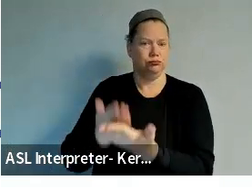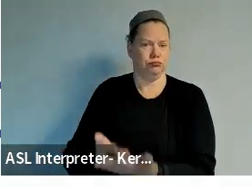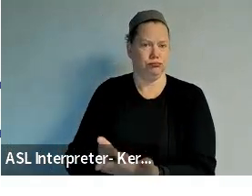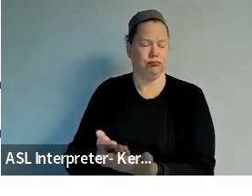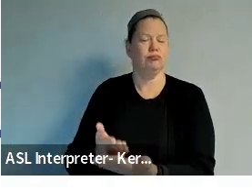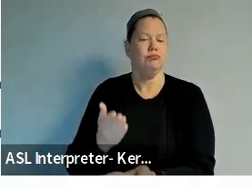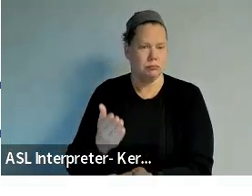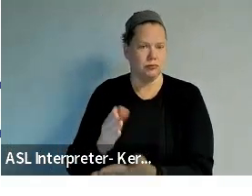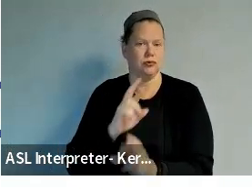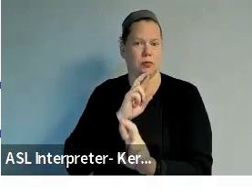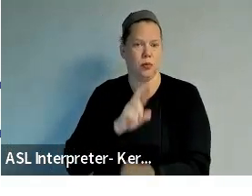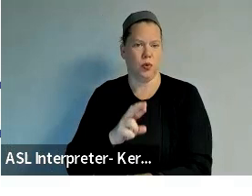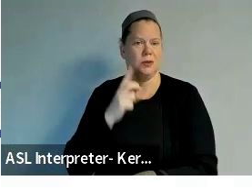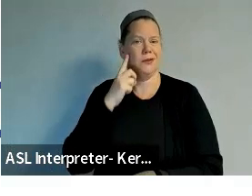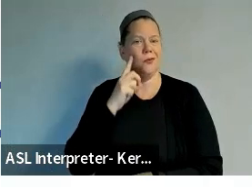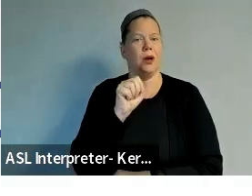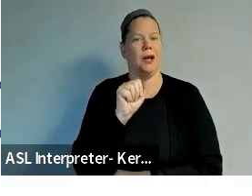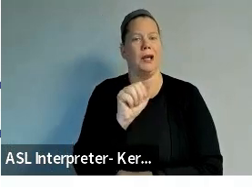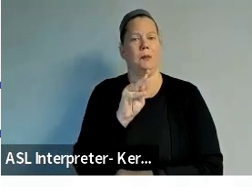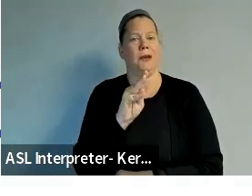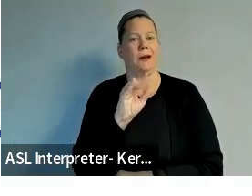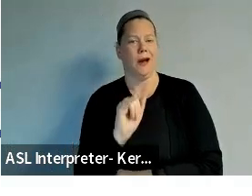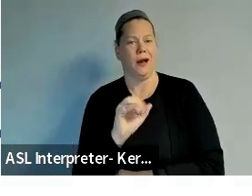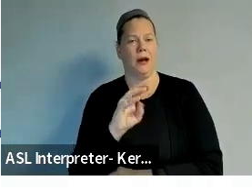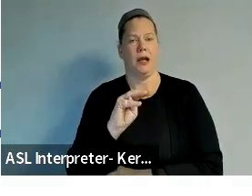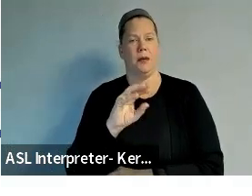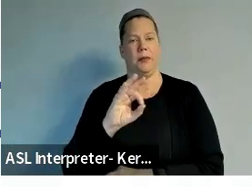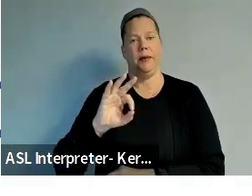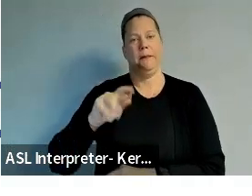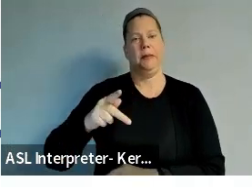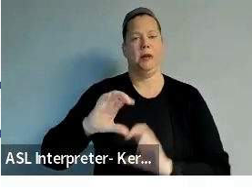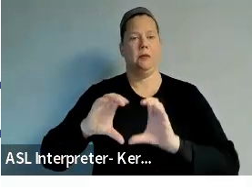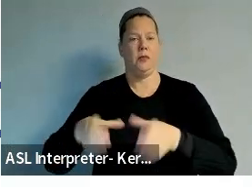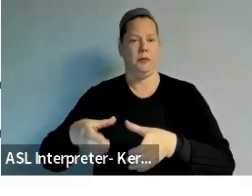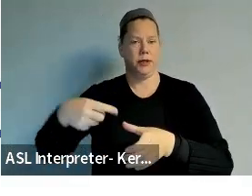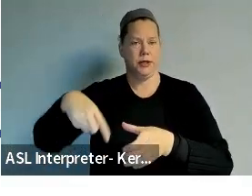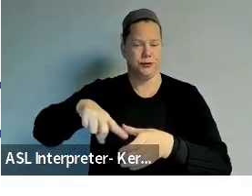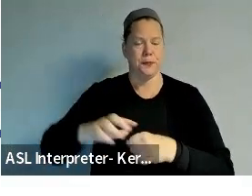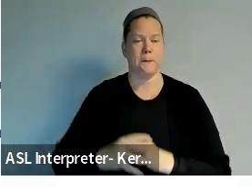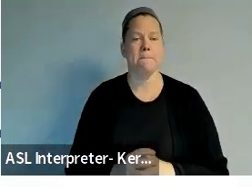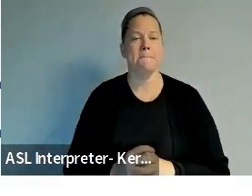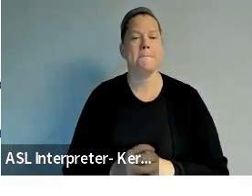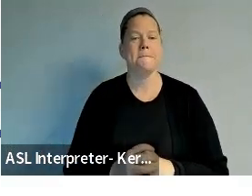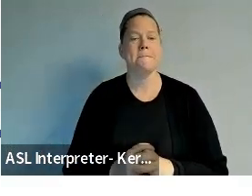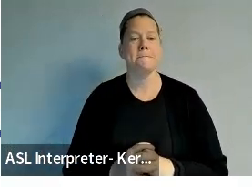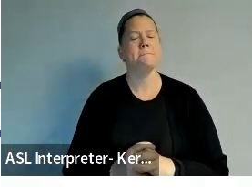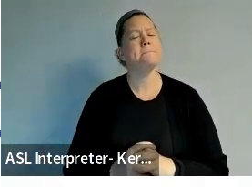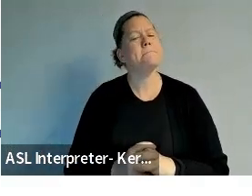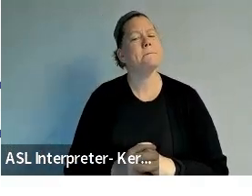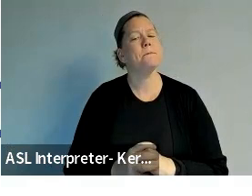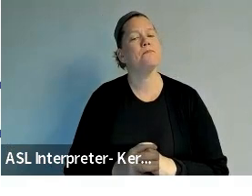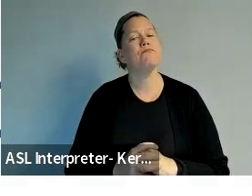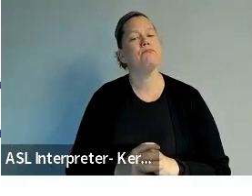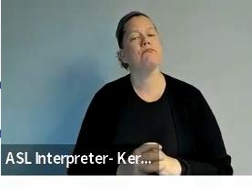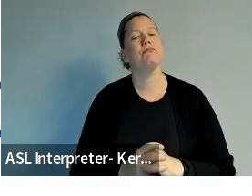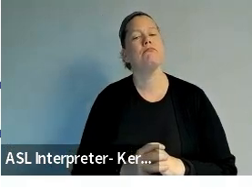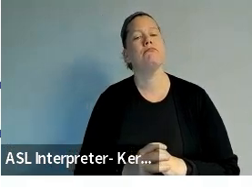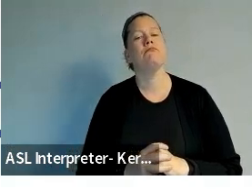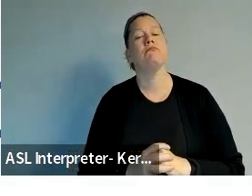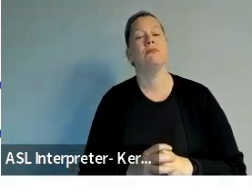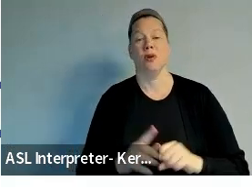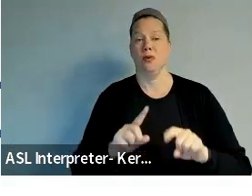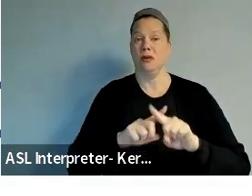the ABI-MFP population. There are different roles for staff in the